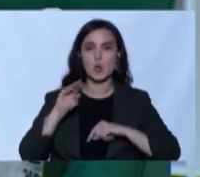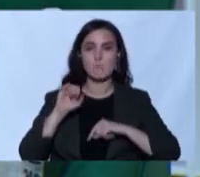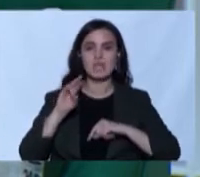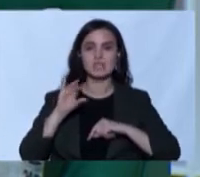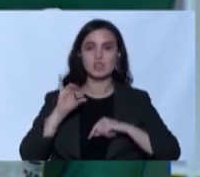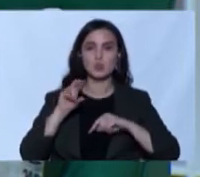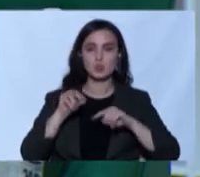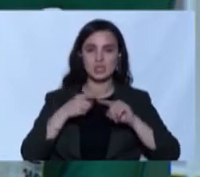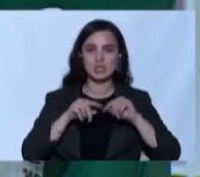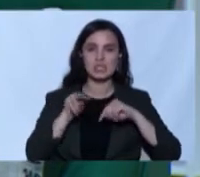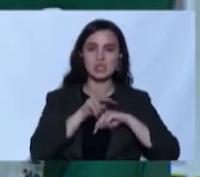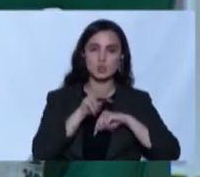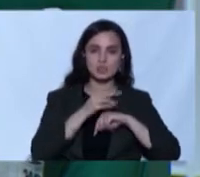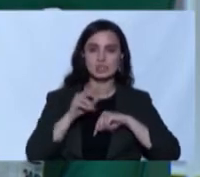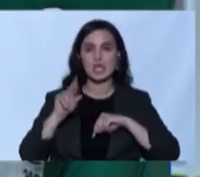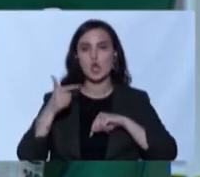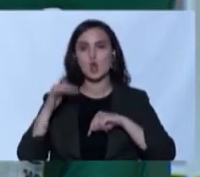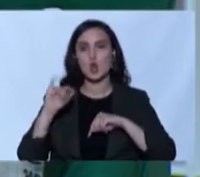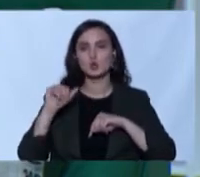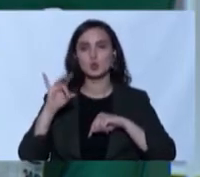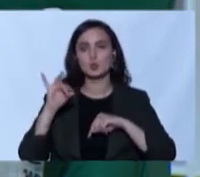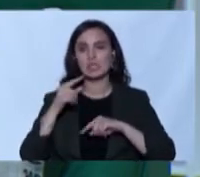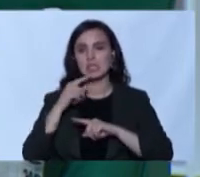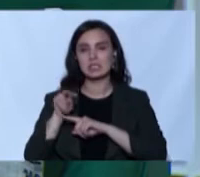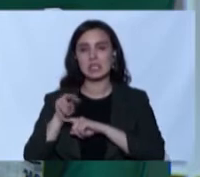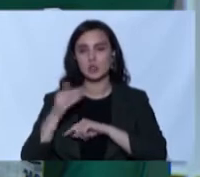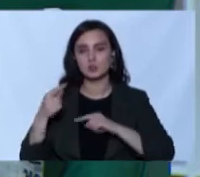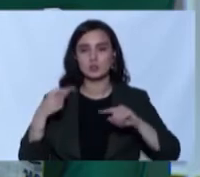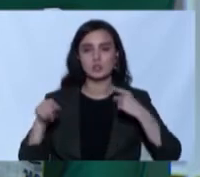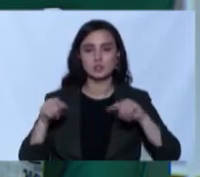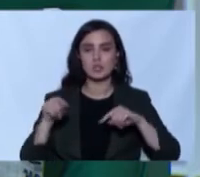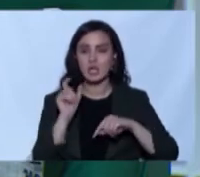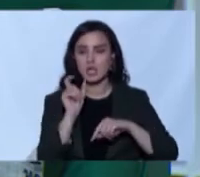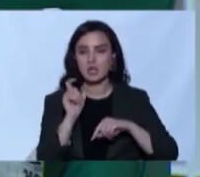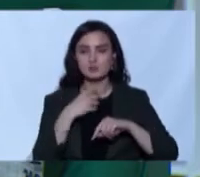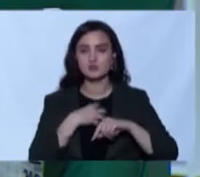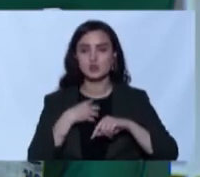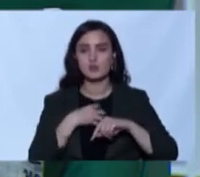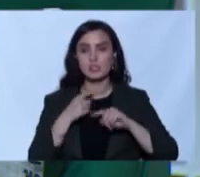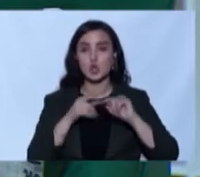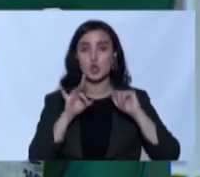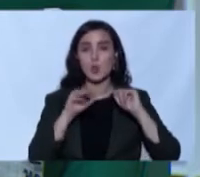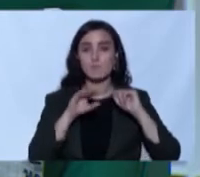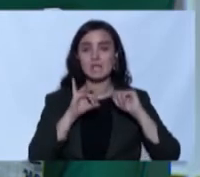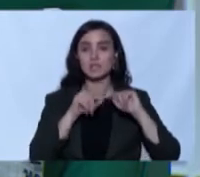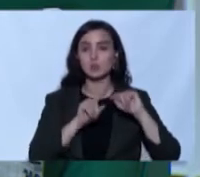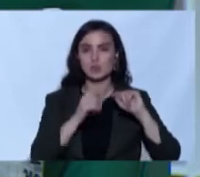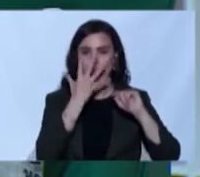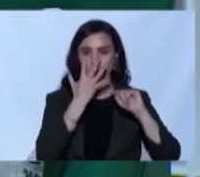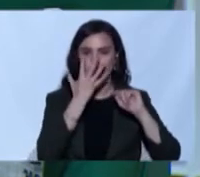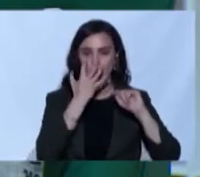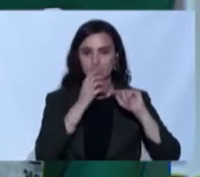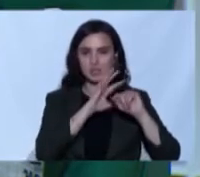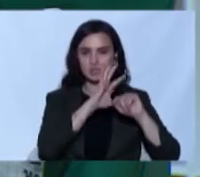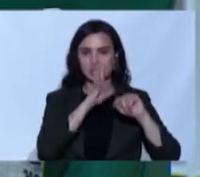literature and Gothic literature, and the key element of Romantic literature is the depiction of the